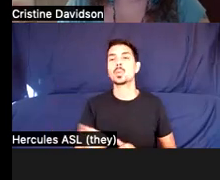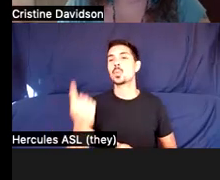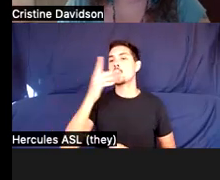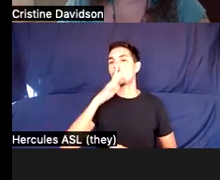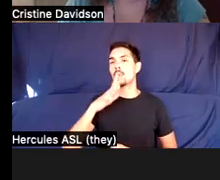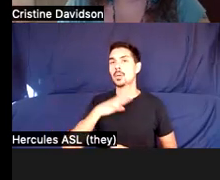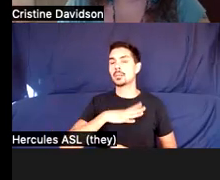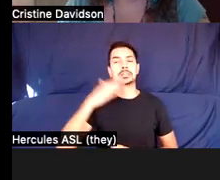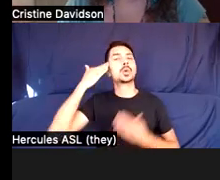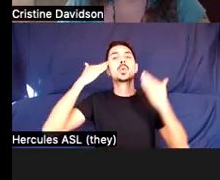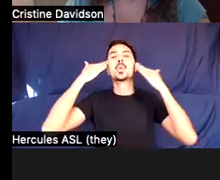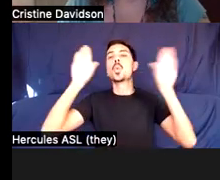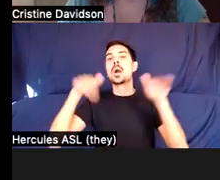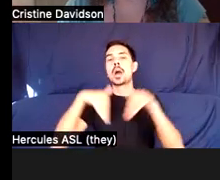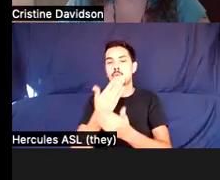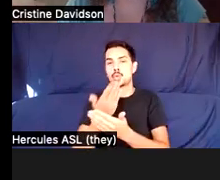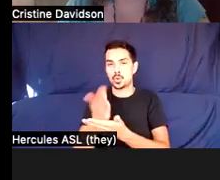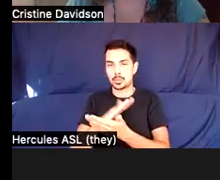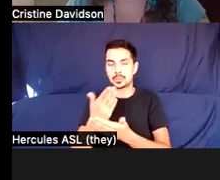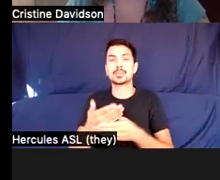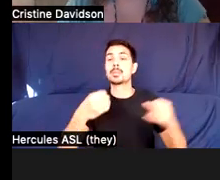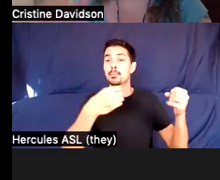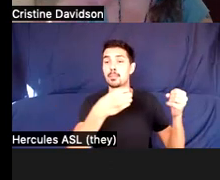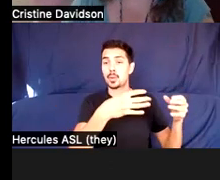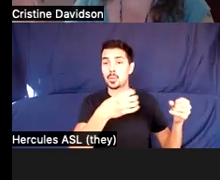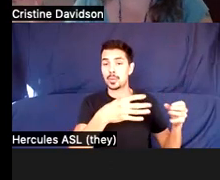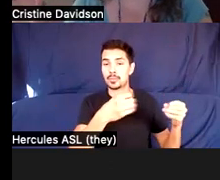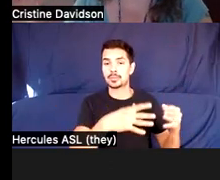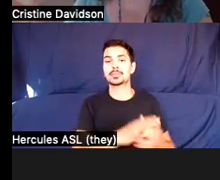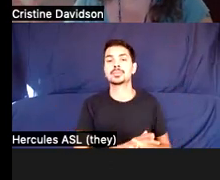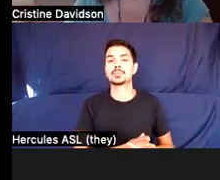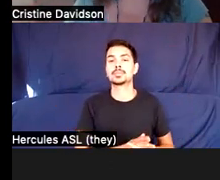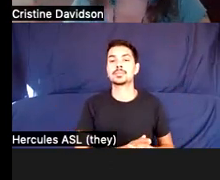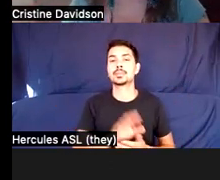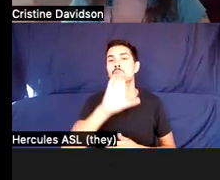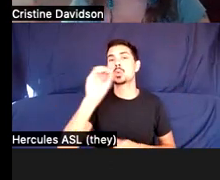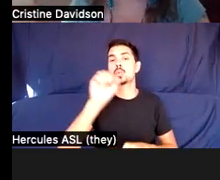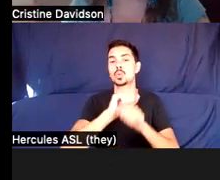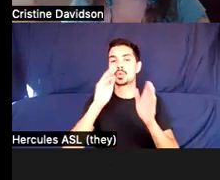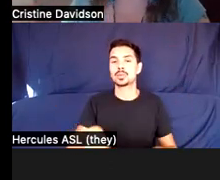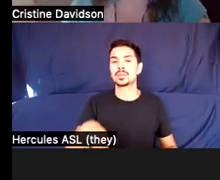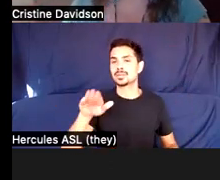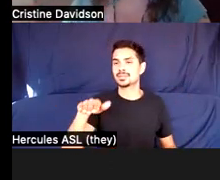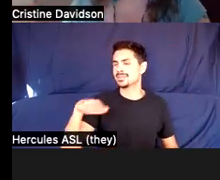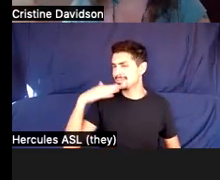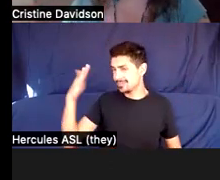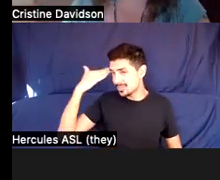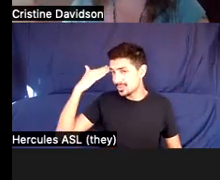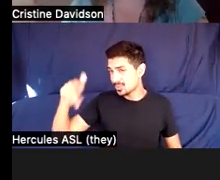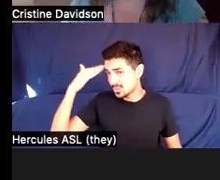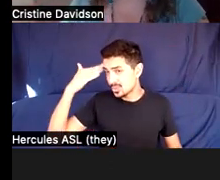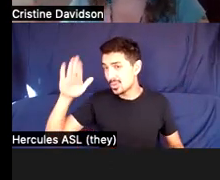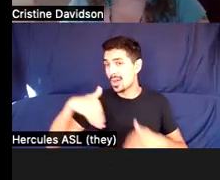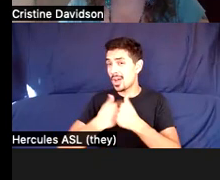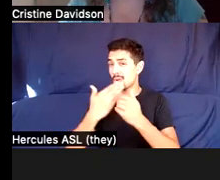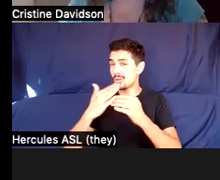microwave. And so my coworker was saying, rather than saying, don't you know how to cook? Or, you have 4